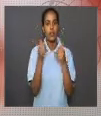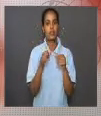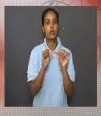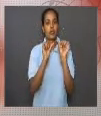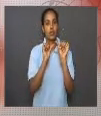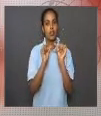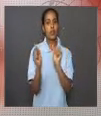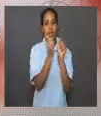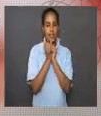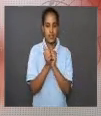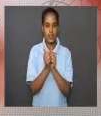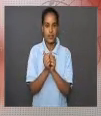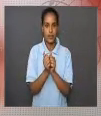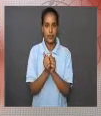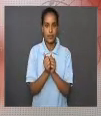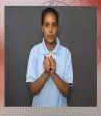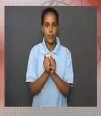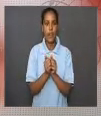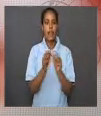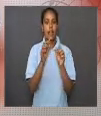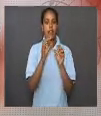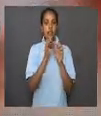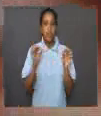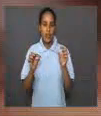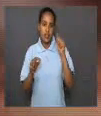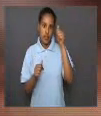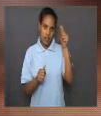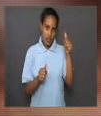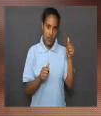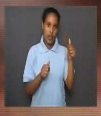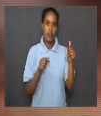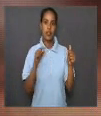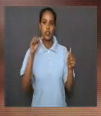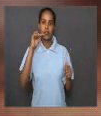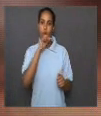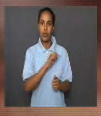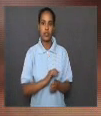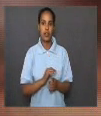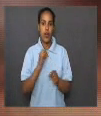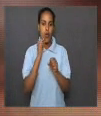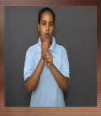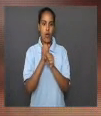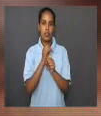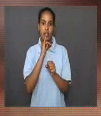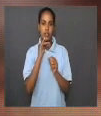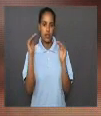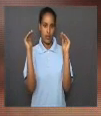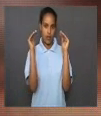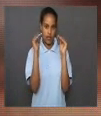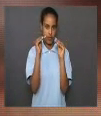false? Let us go through them together. Sentence A is